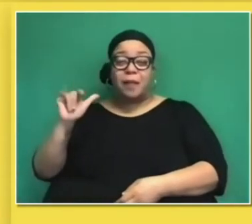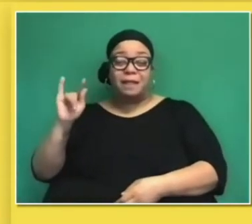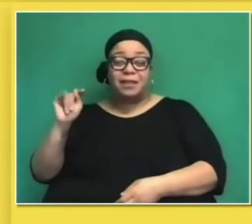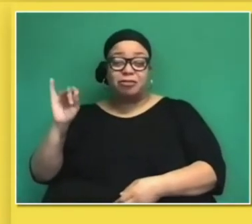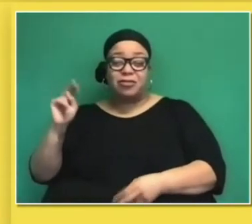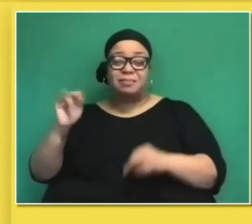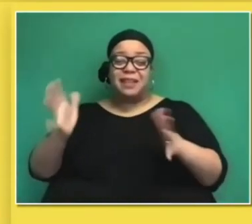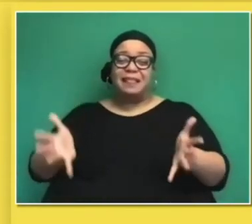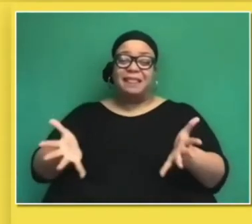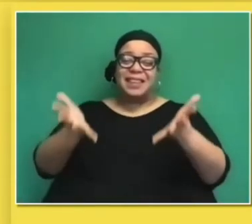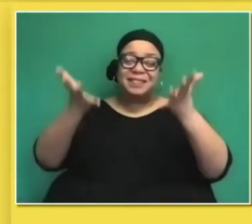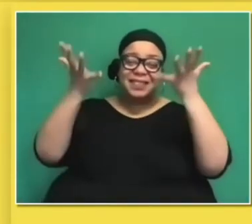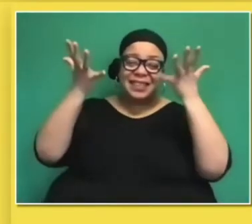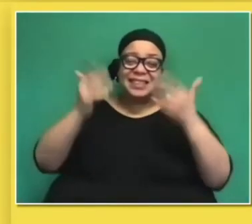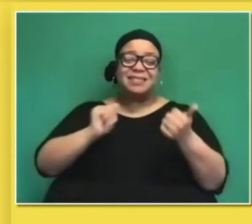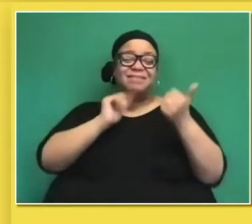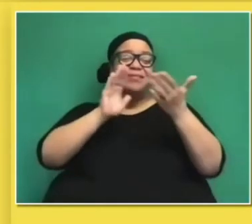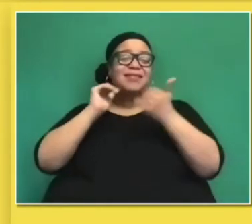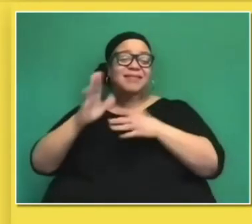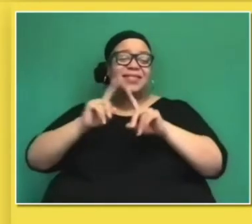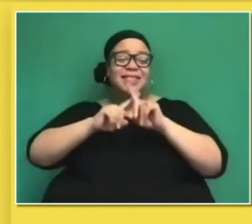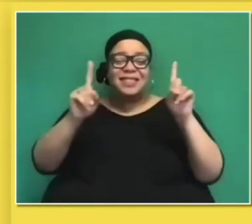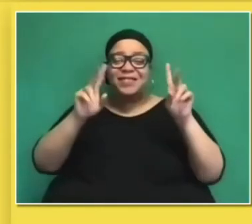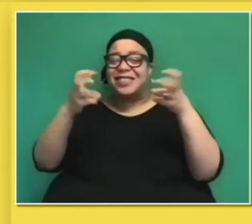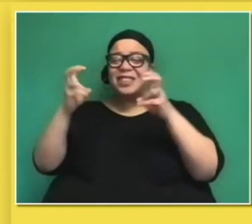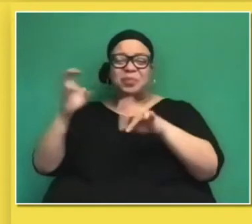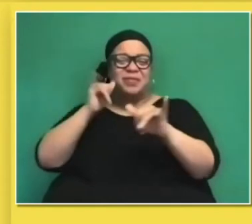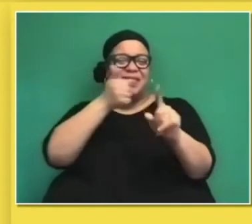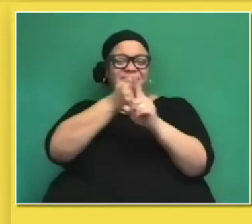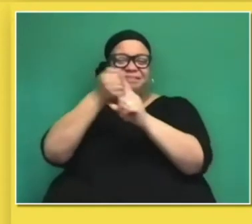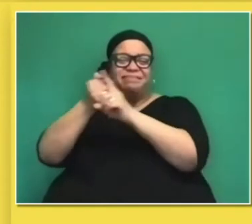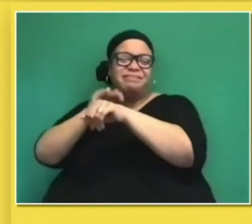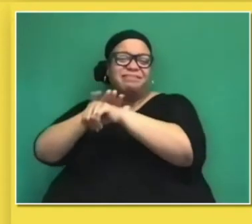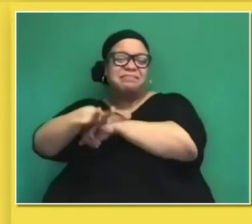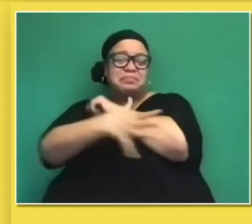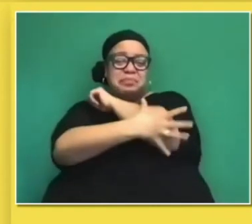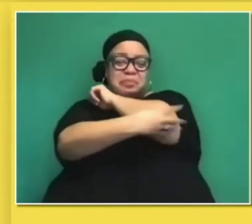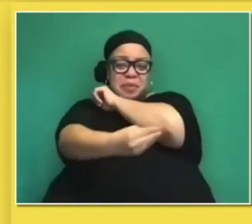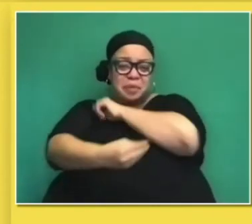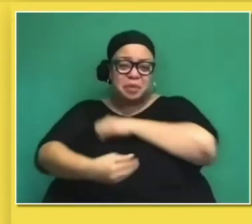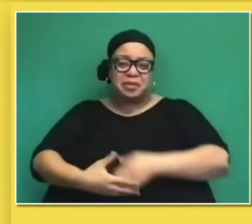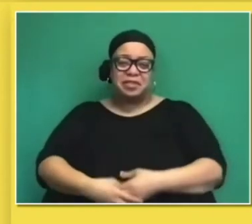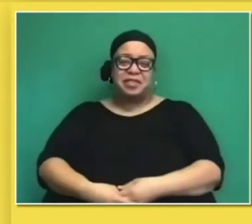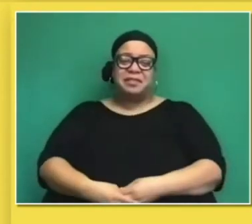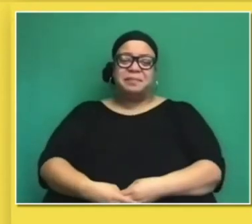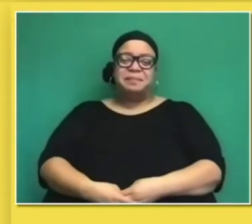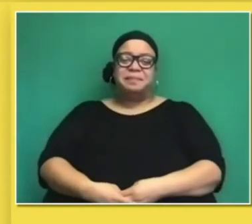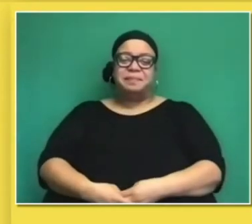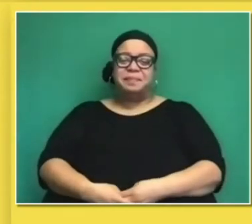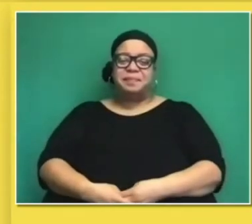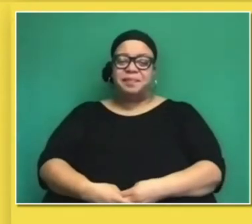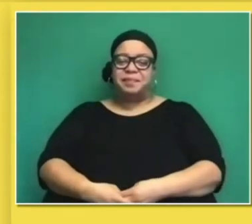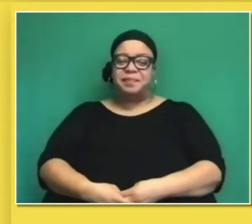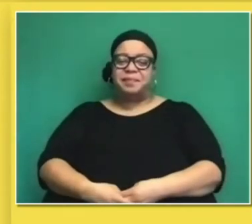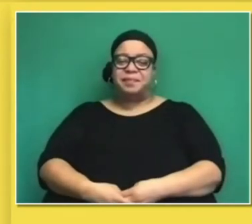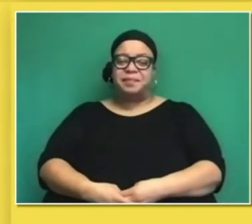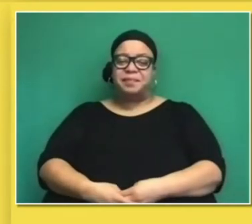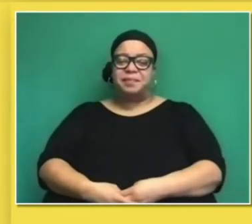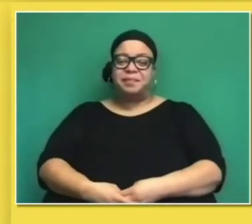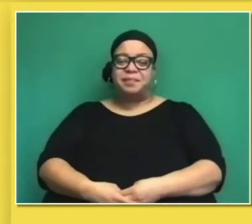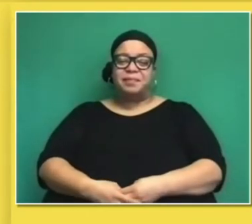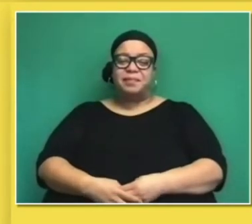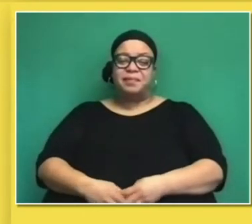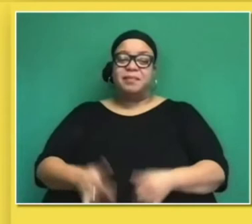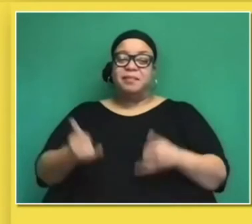lifted up, are the key to the healing of this nation. They have even been the key to many people turning out to vote. No doubt this election